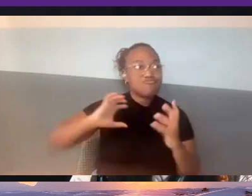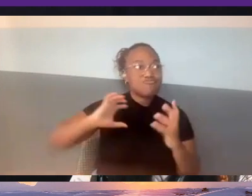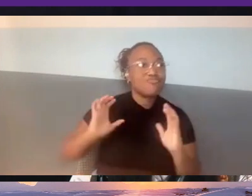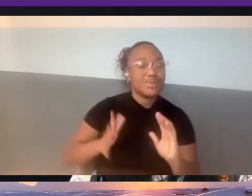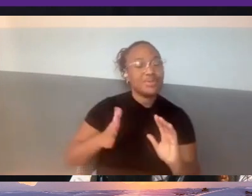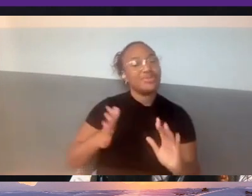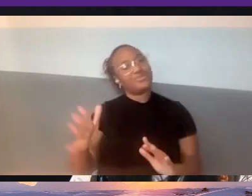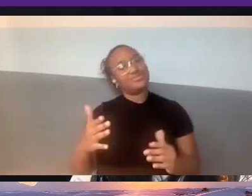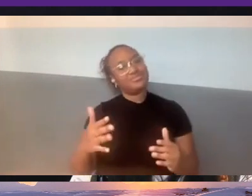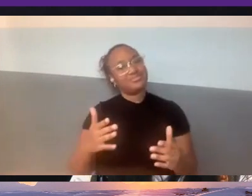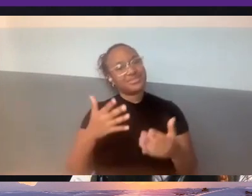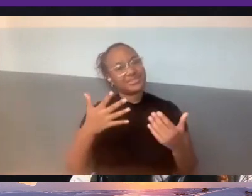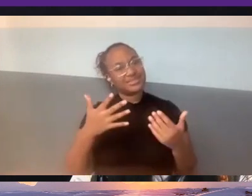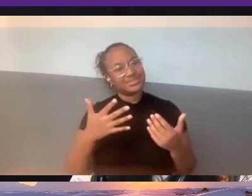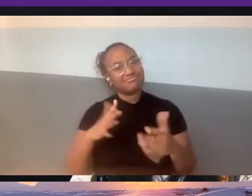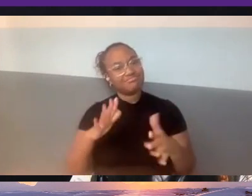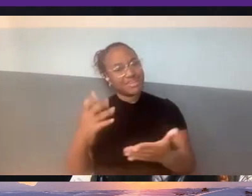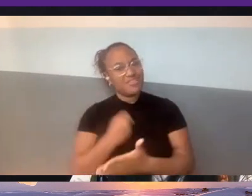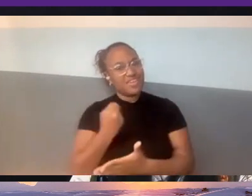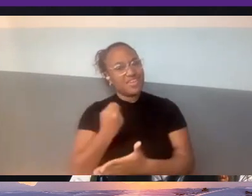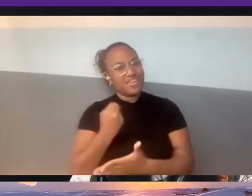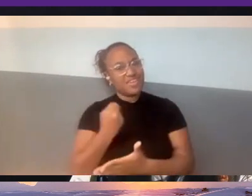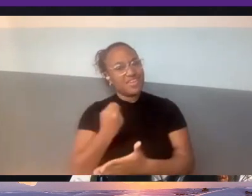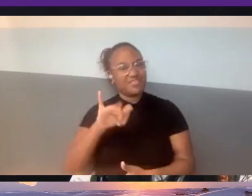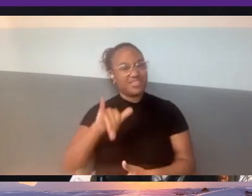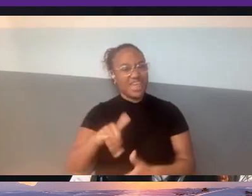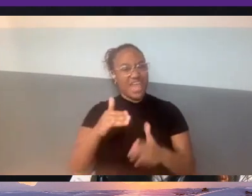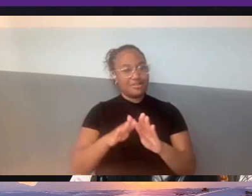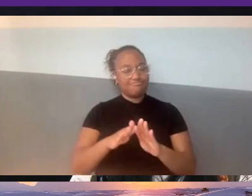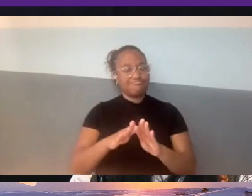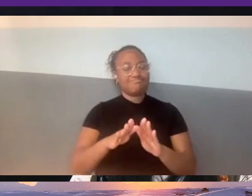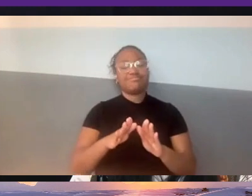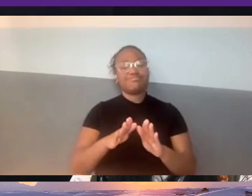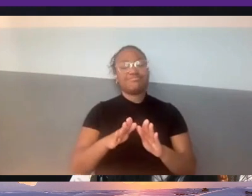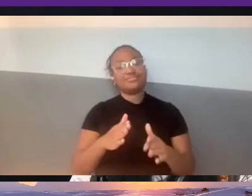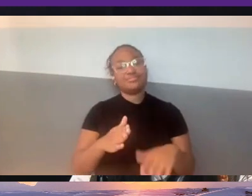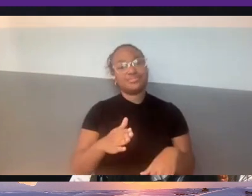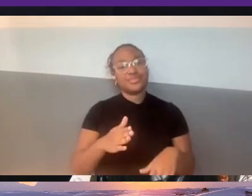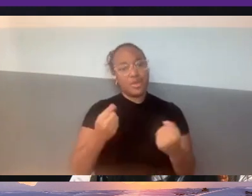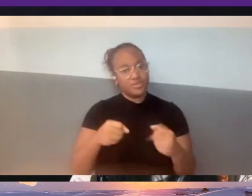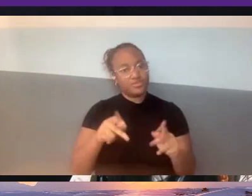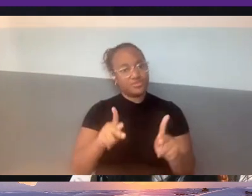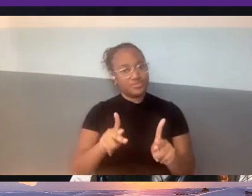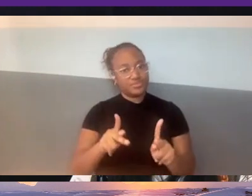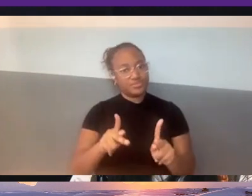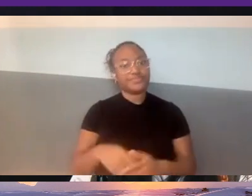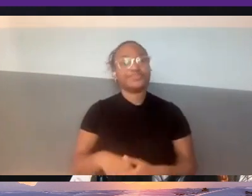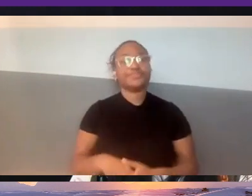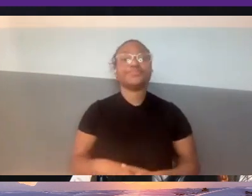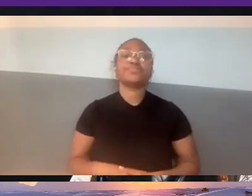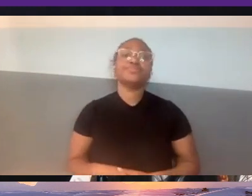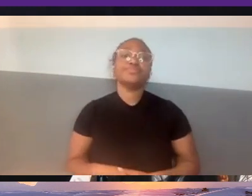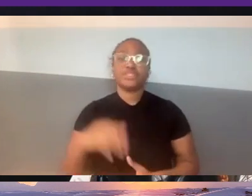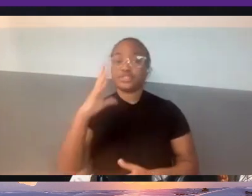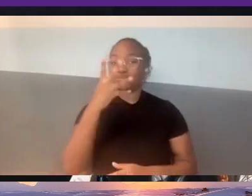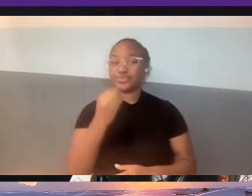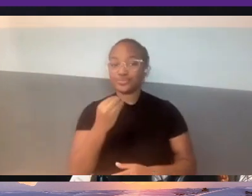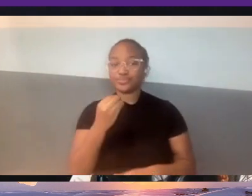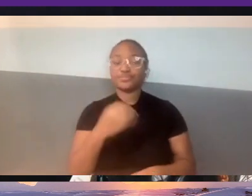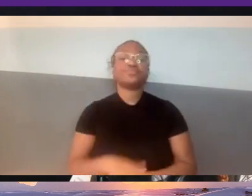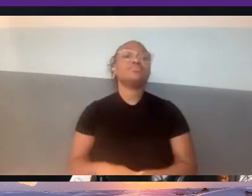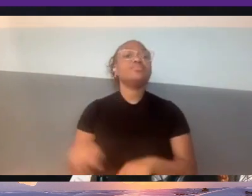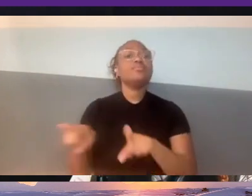and that's kismet. And I think that something about what Marisa brings